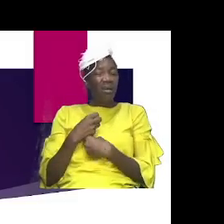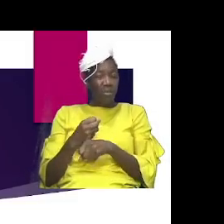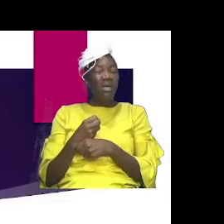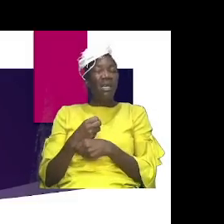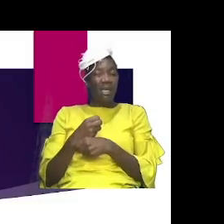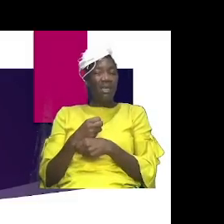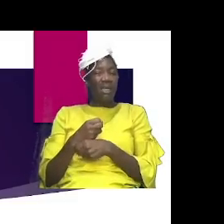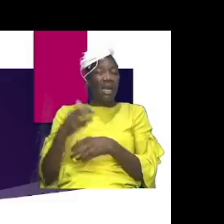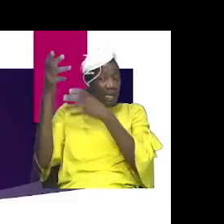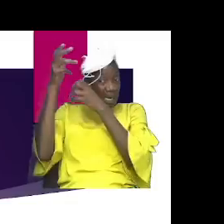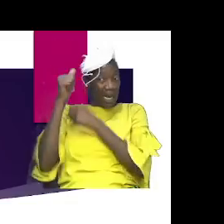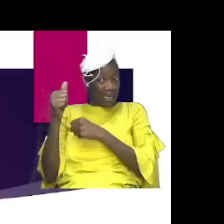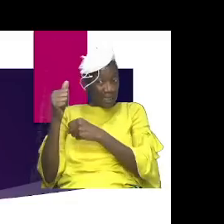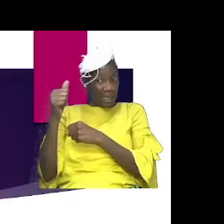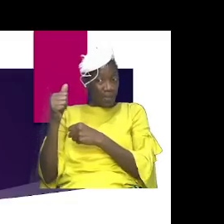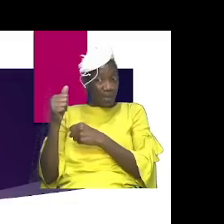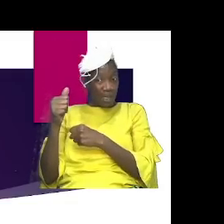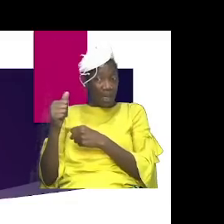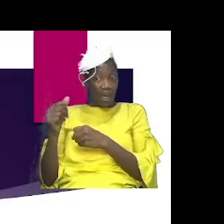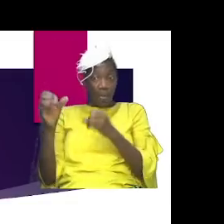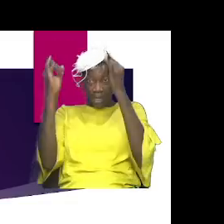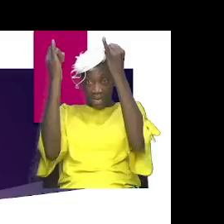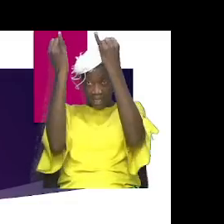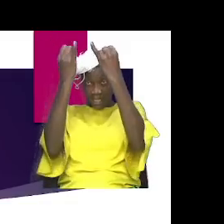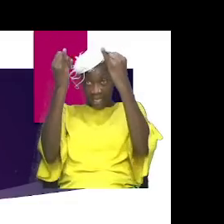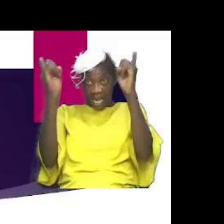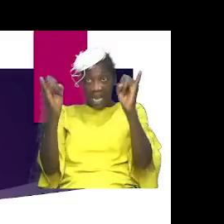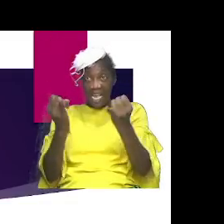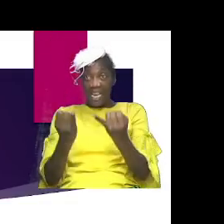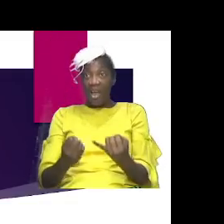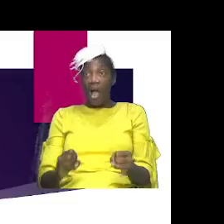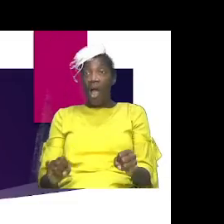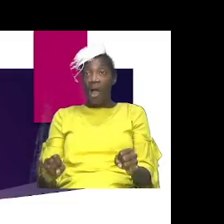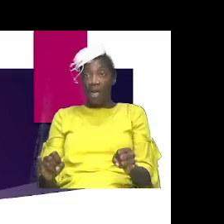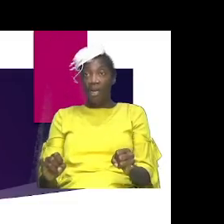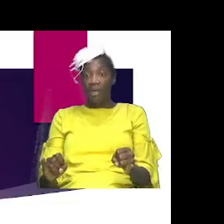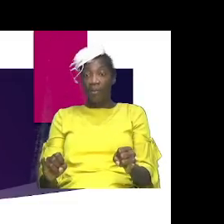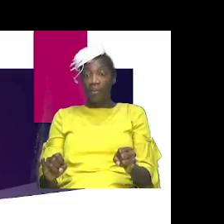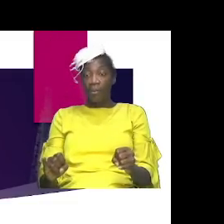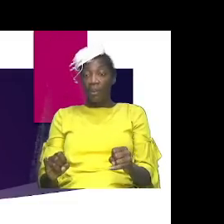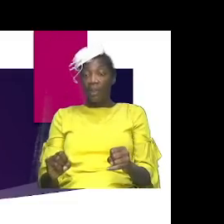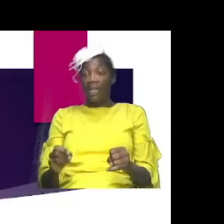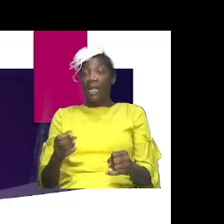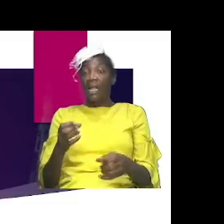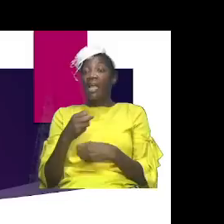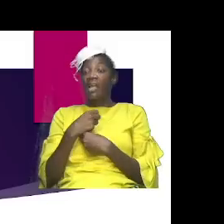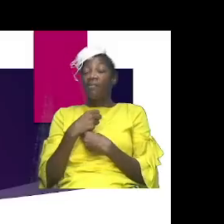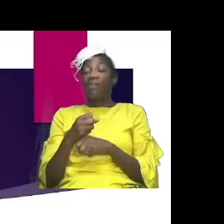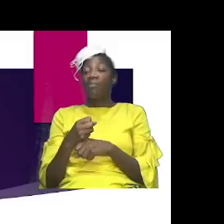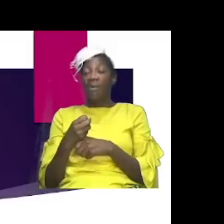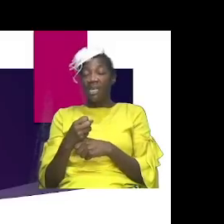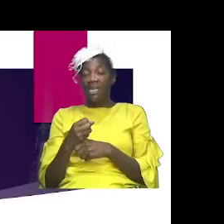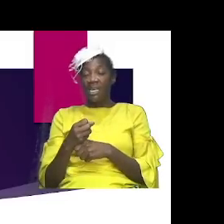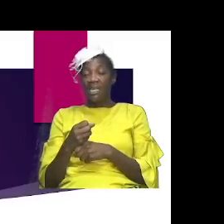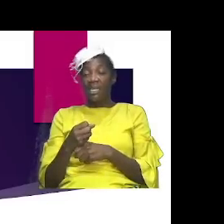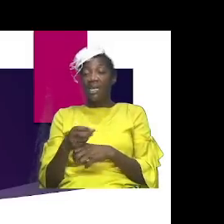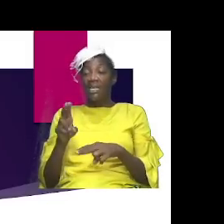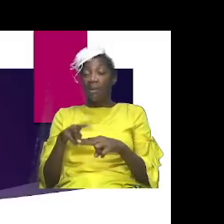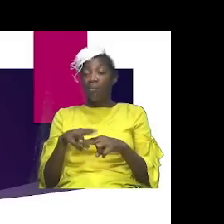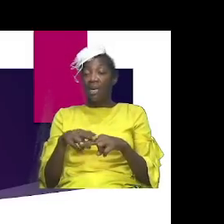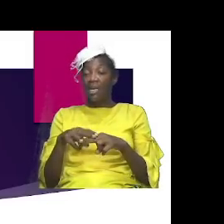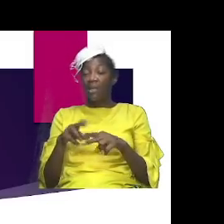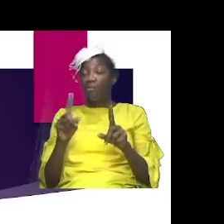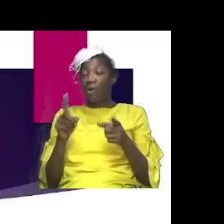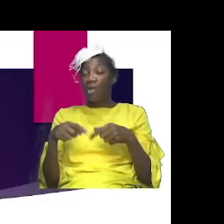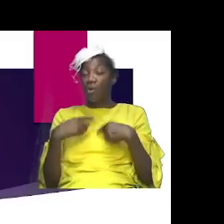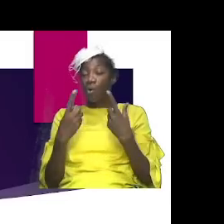and acceptable. That is idolatry. So we better be careful if we make it, depending on the extent to which we go. Should